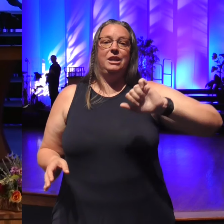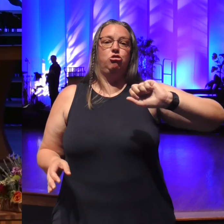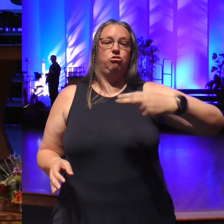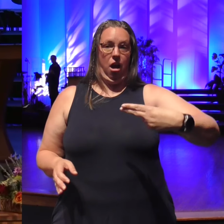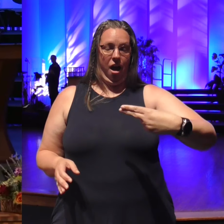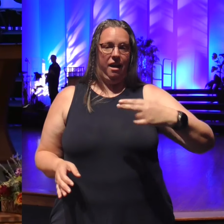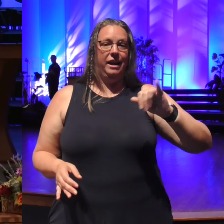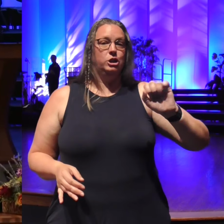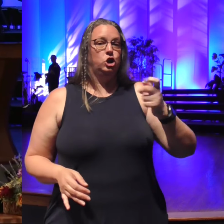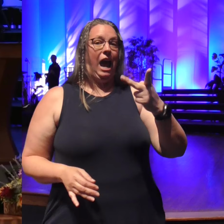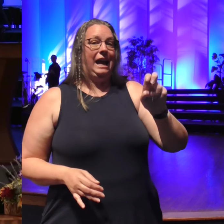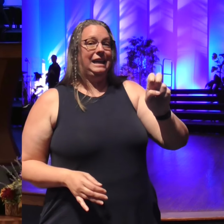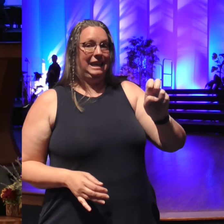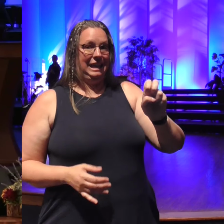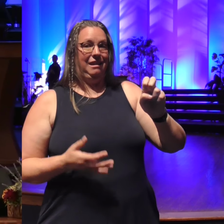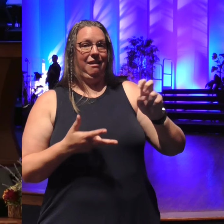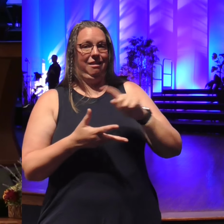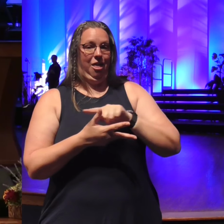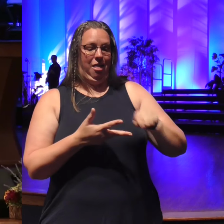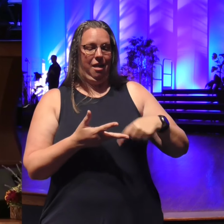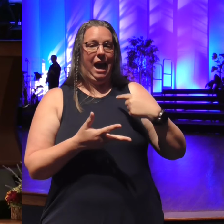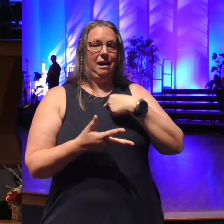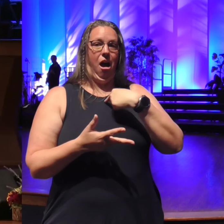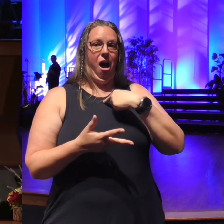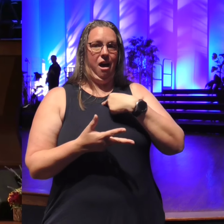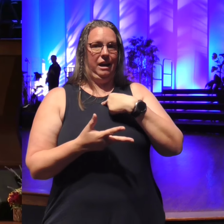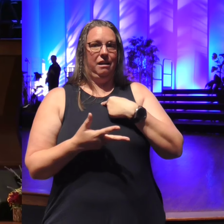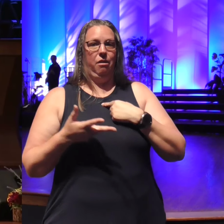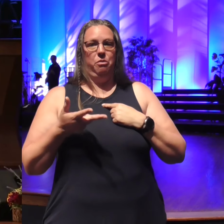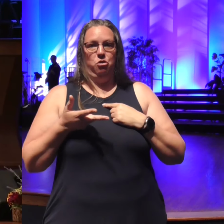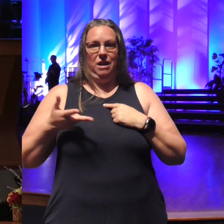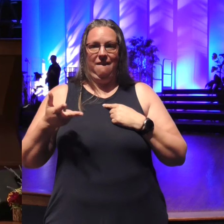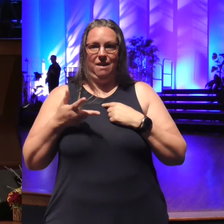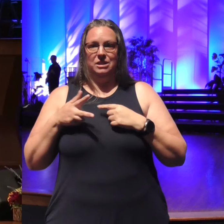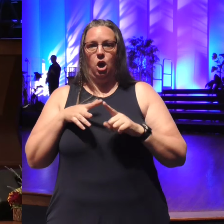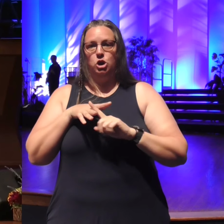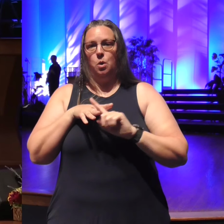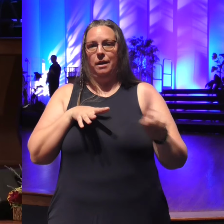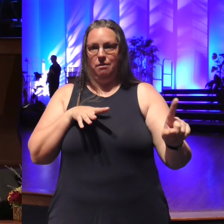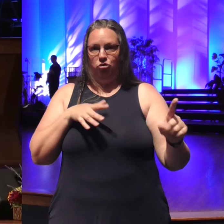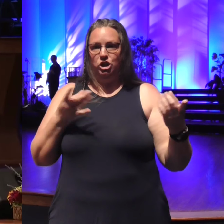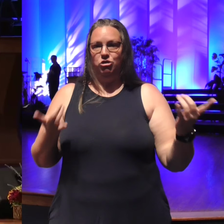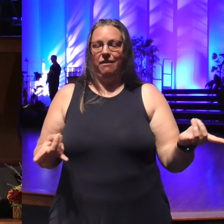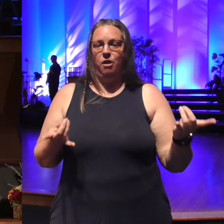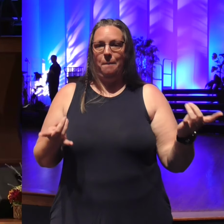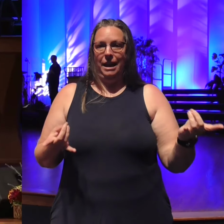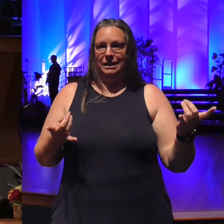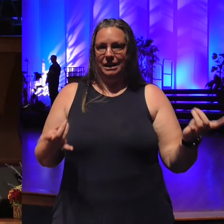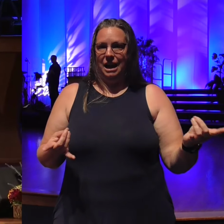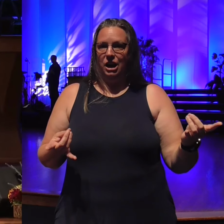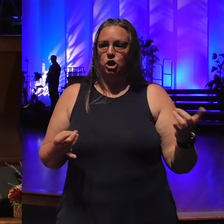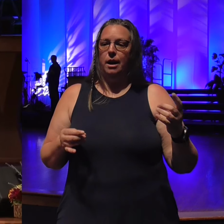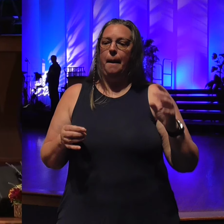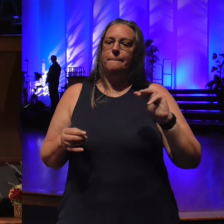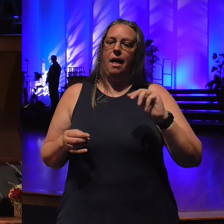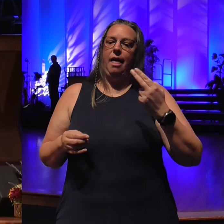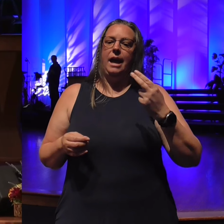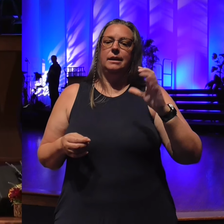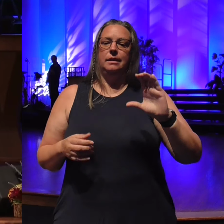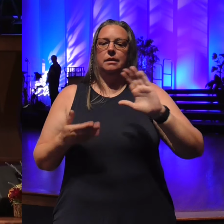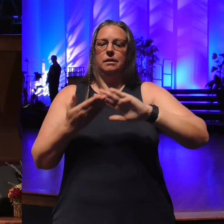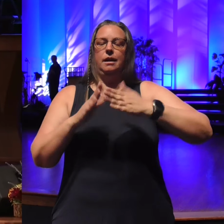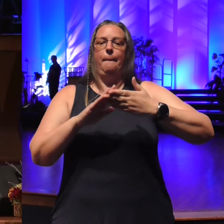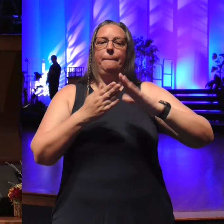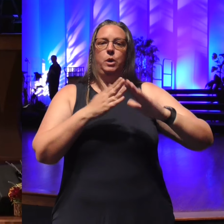facilitating a meditation retreat Labor Day weekend. Besides getting to hang out with them, which is so much fun, there's Mile High community, sacredness, presence,